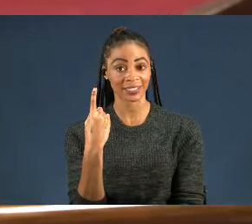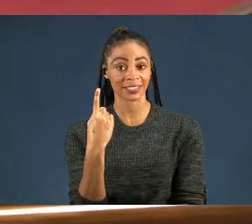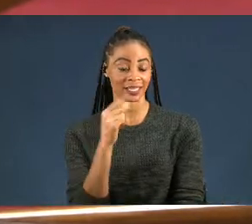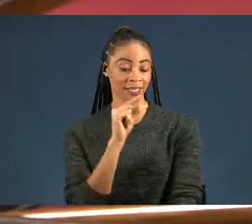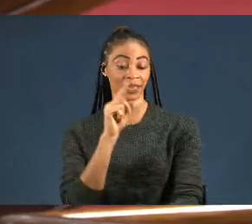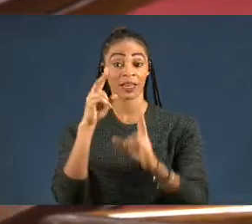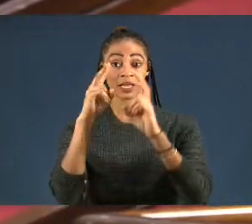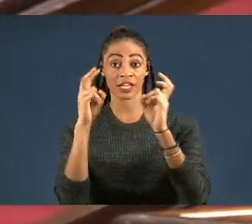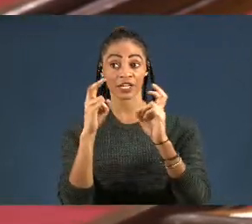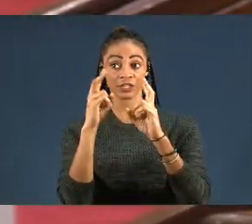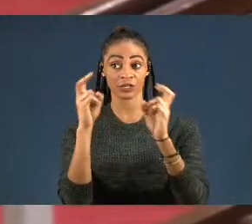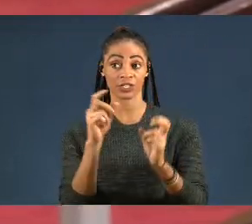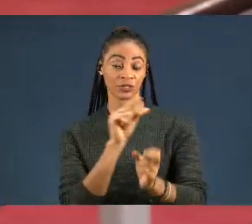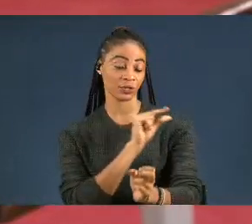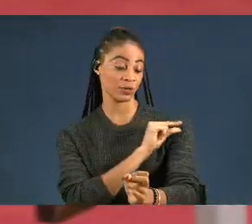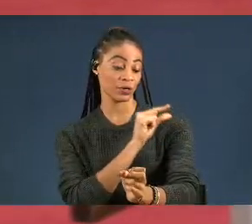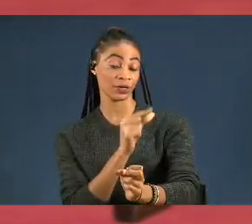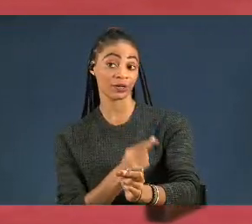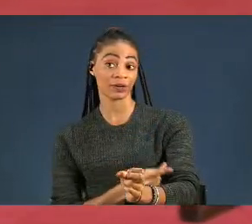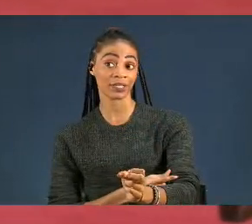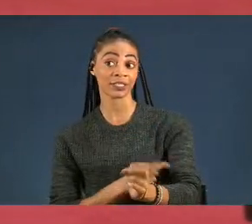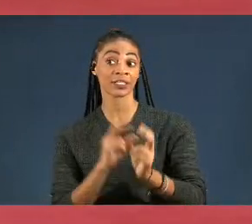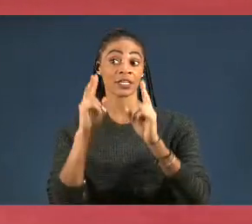issue of anointing,